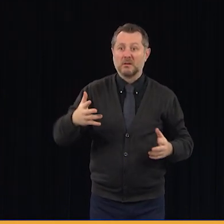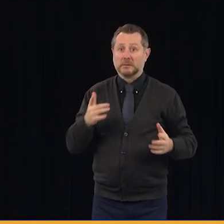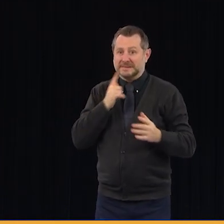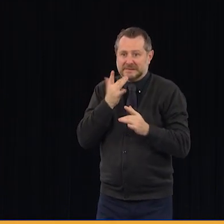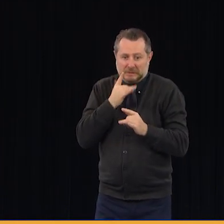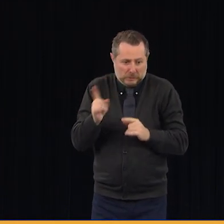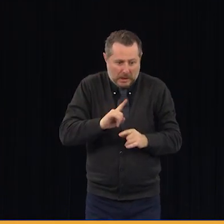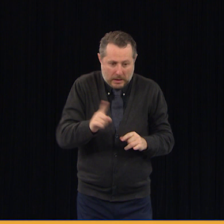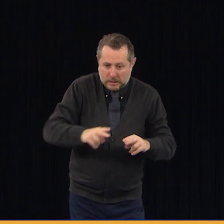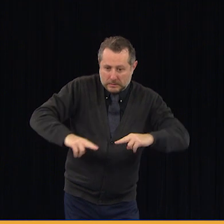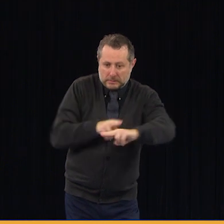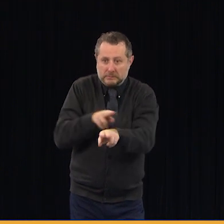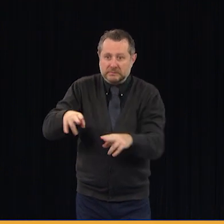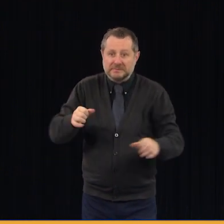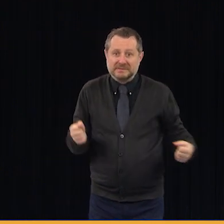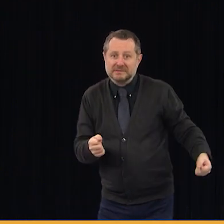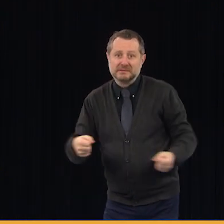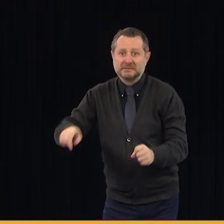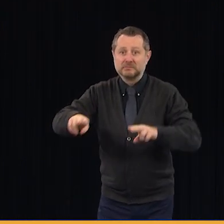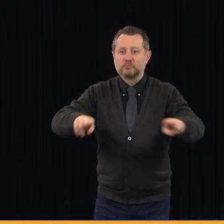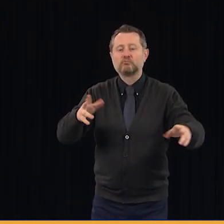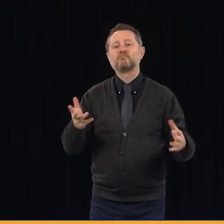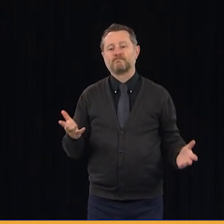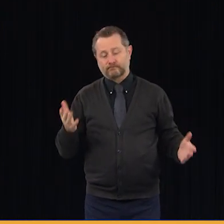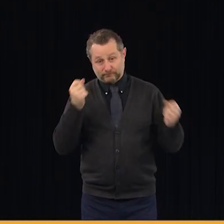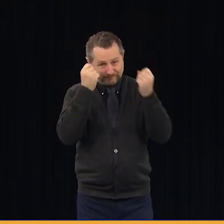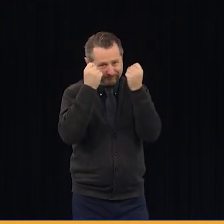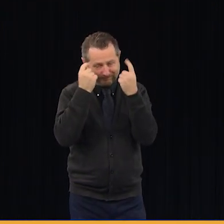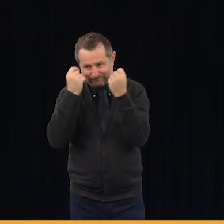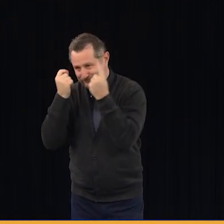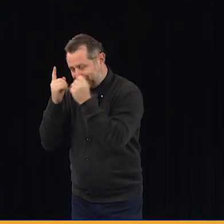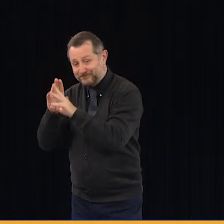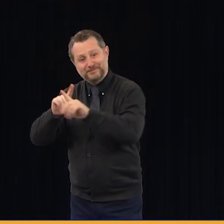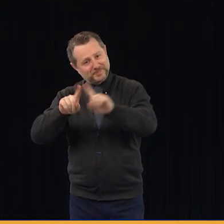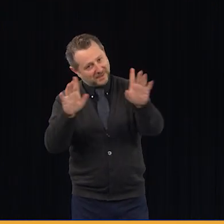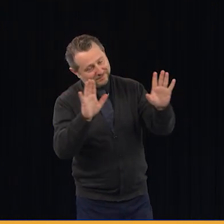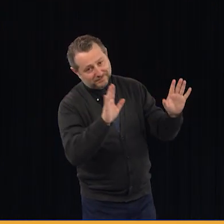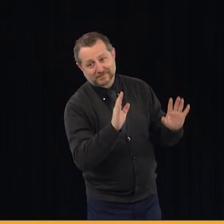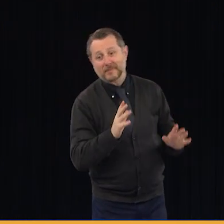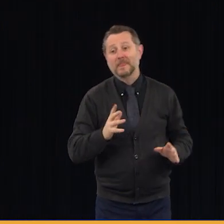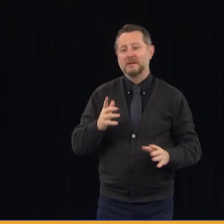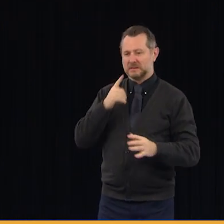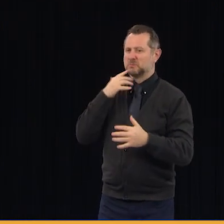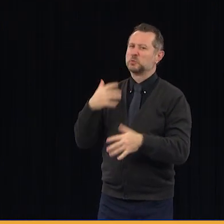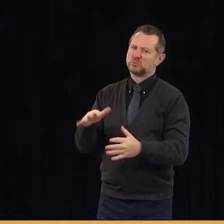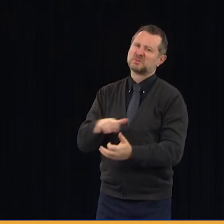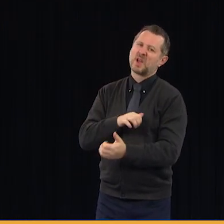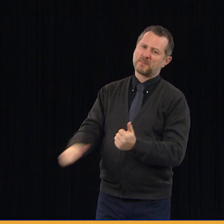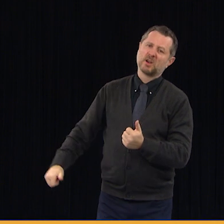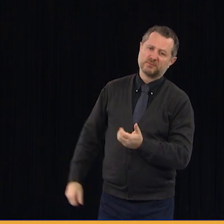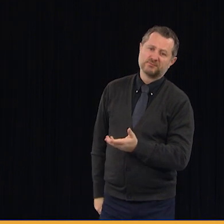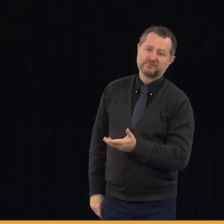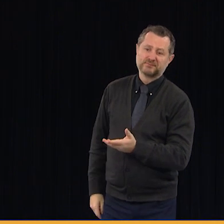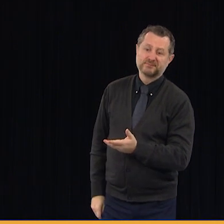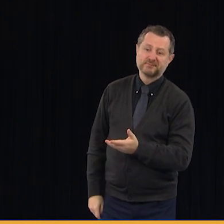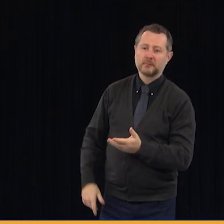ready, but we have done a lot of damage in the midst that has to be undone.